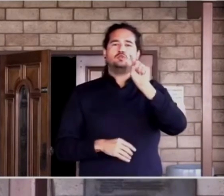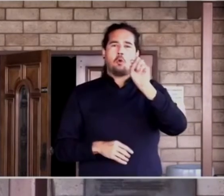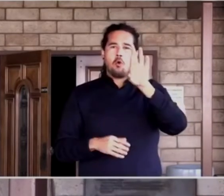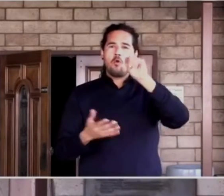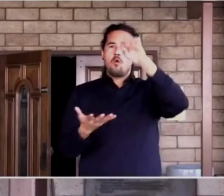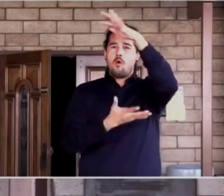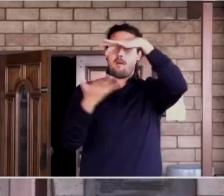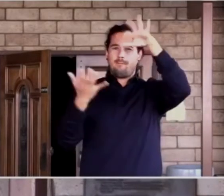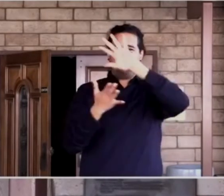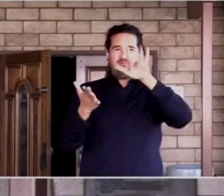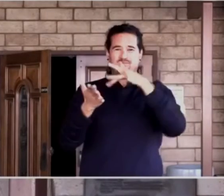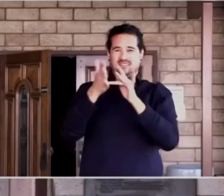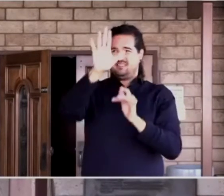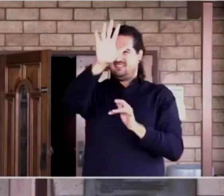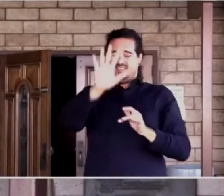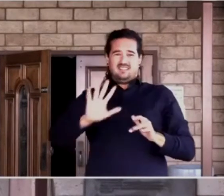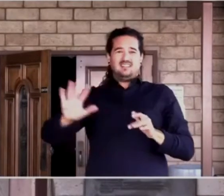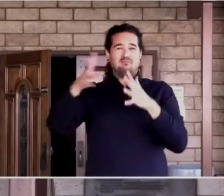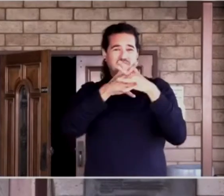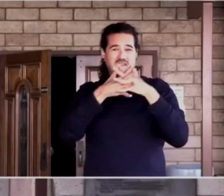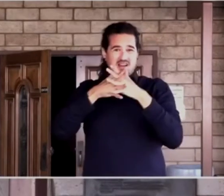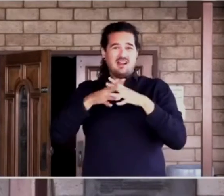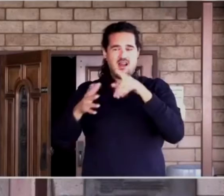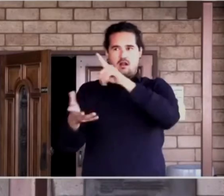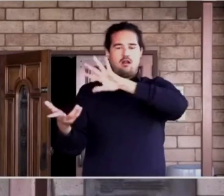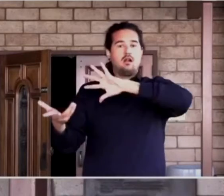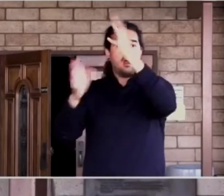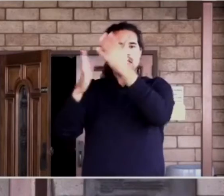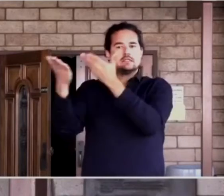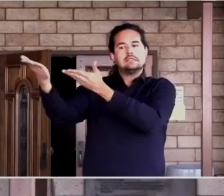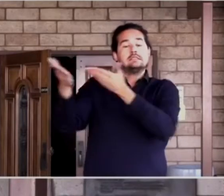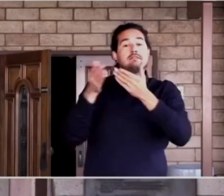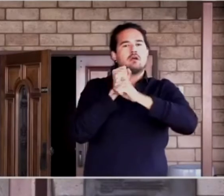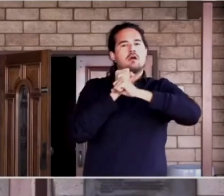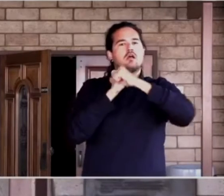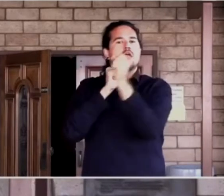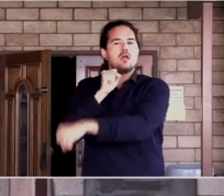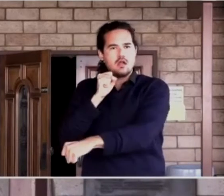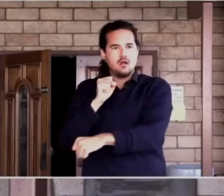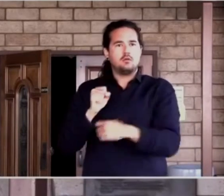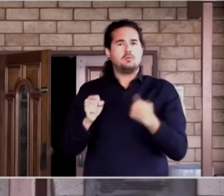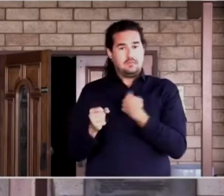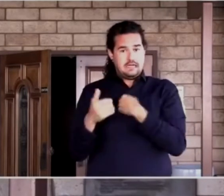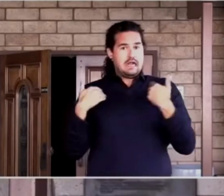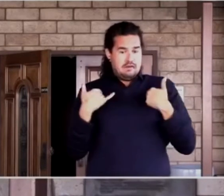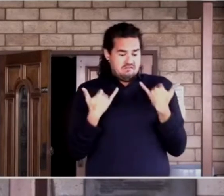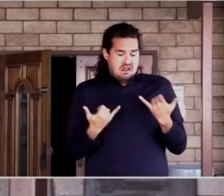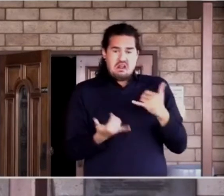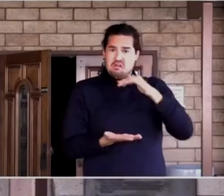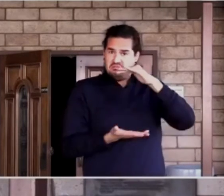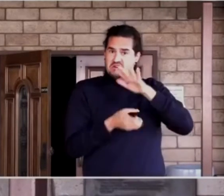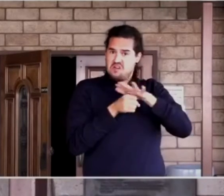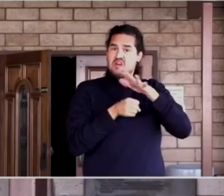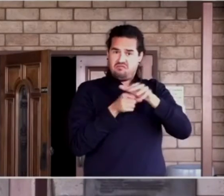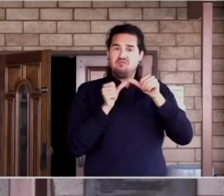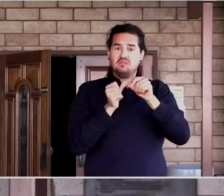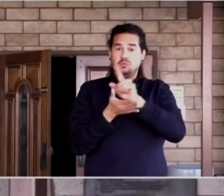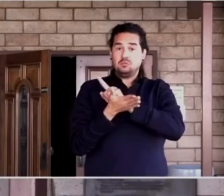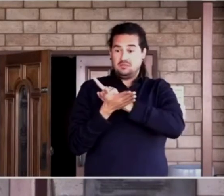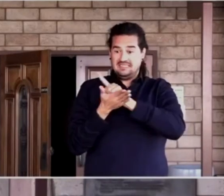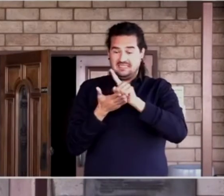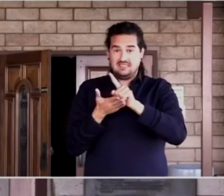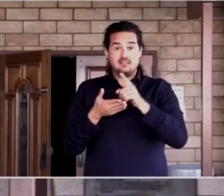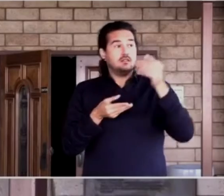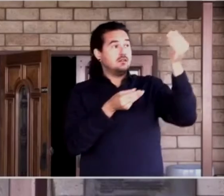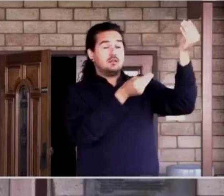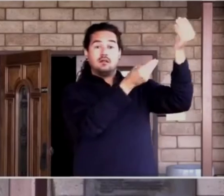We currently have enough supply for this week, and each Tuesday we find out what we have for the following week, so we will be anxiously awaiting